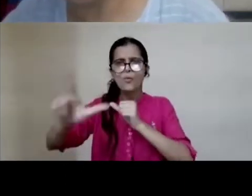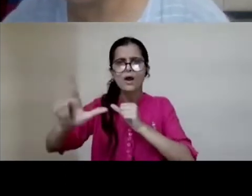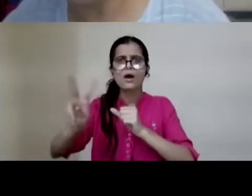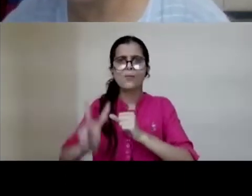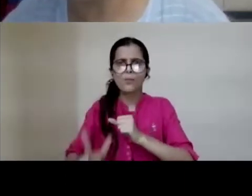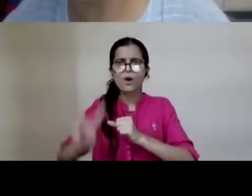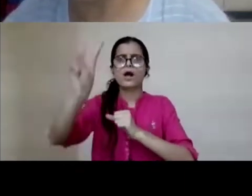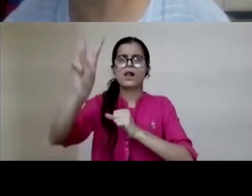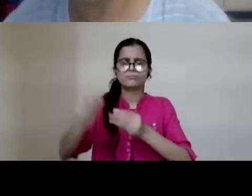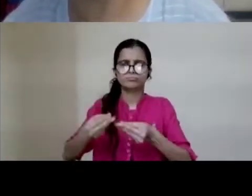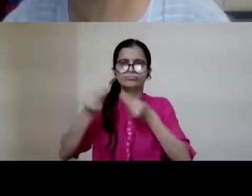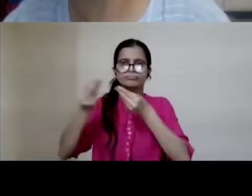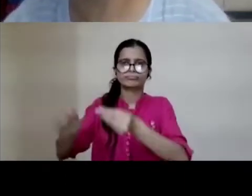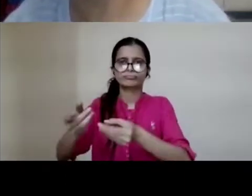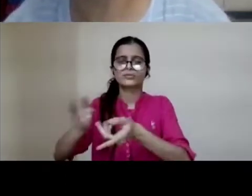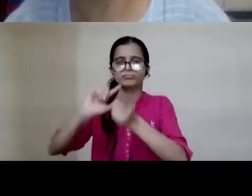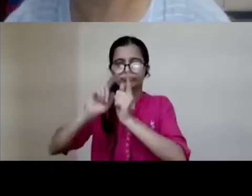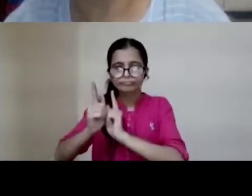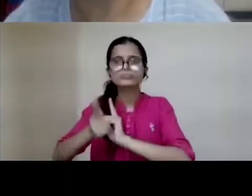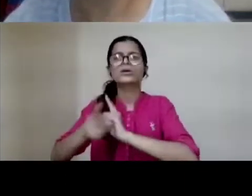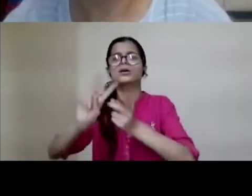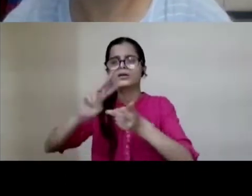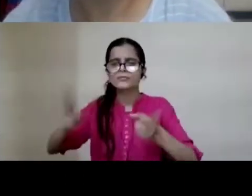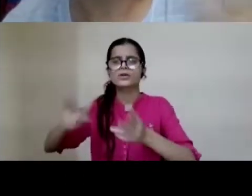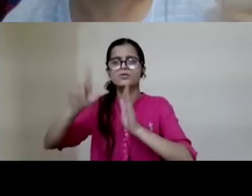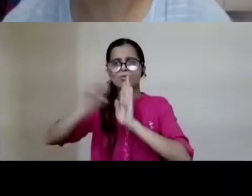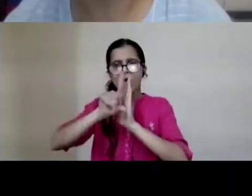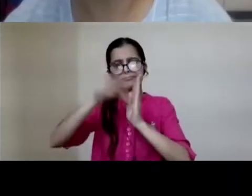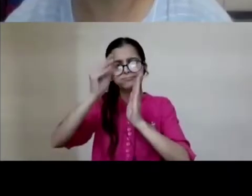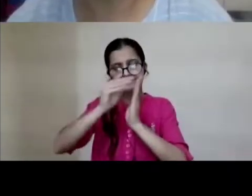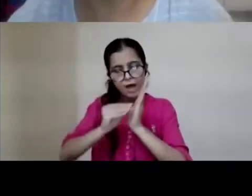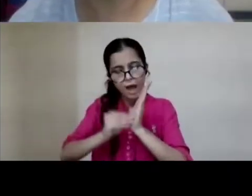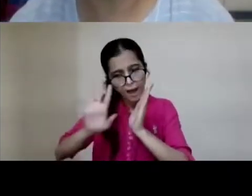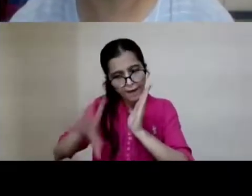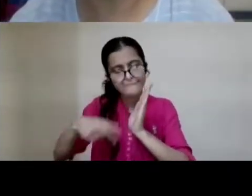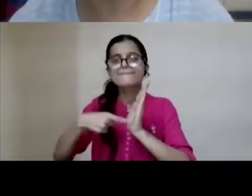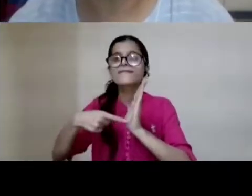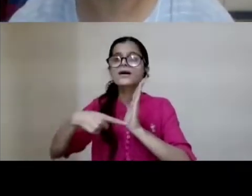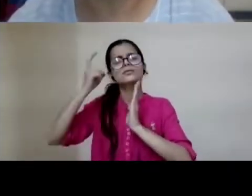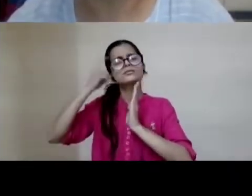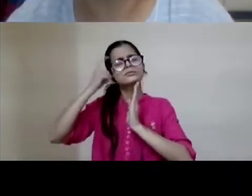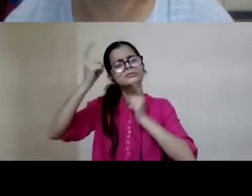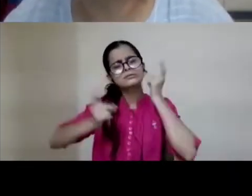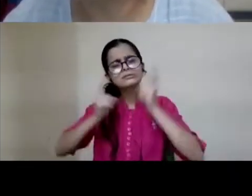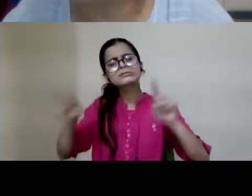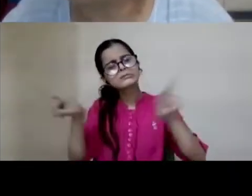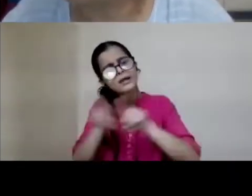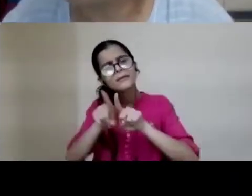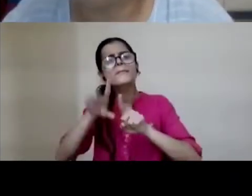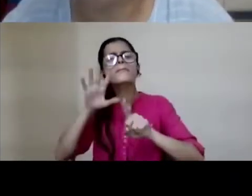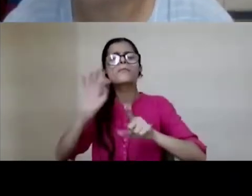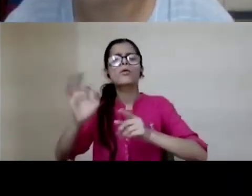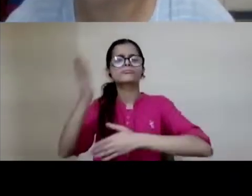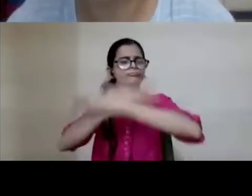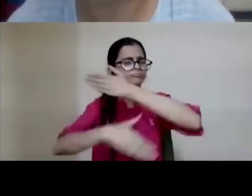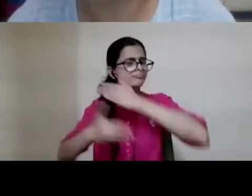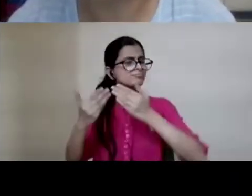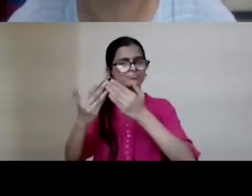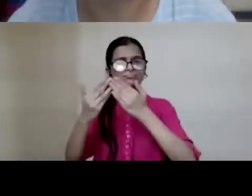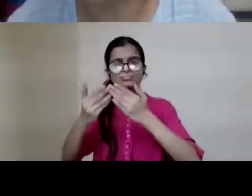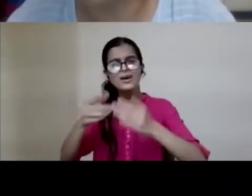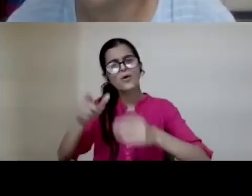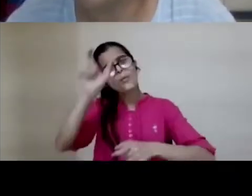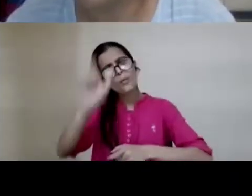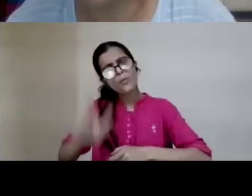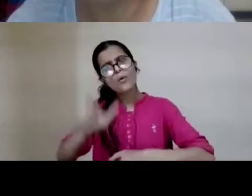of exclusions that are practiced within the law, then I do think that it is important that disability studies is not just about persons